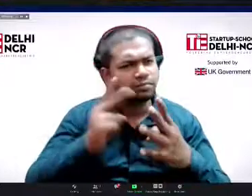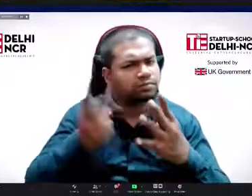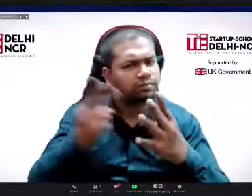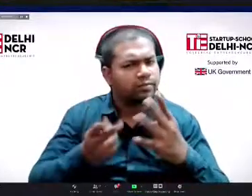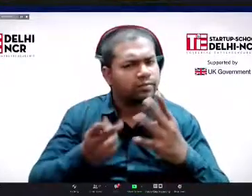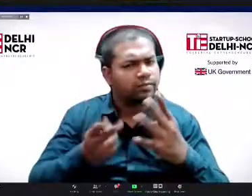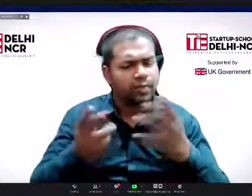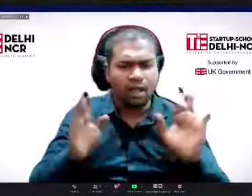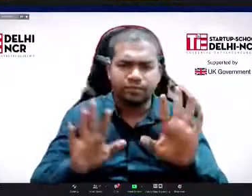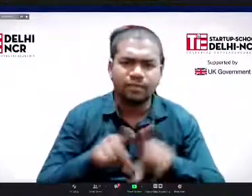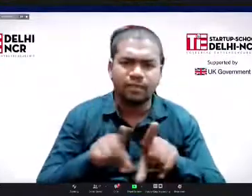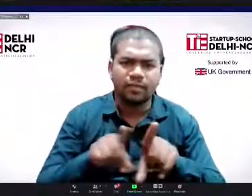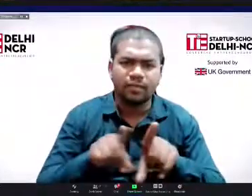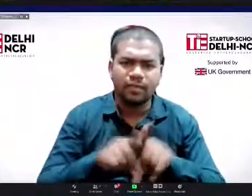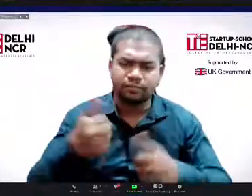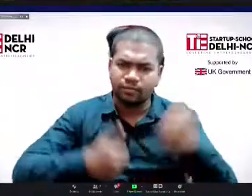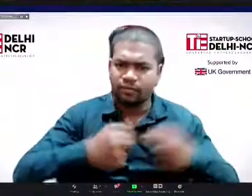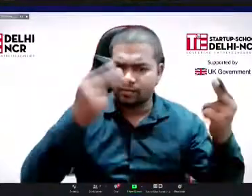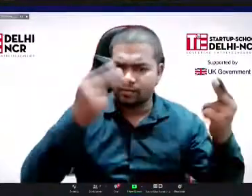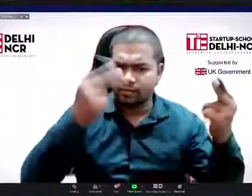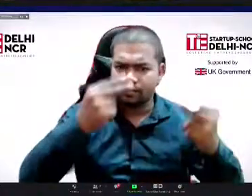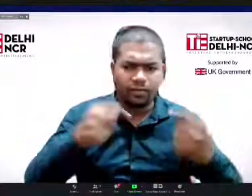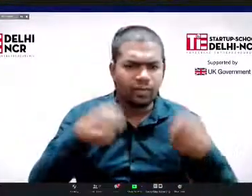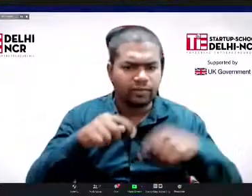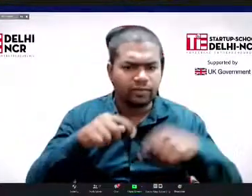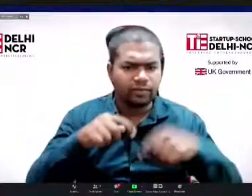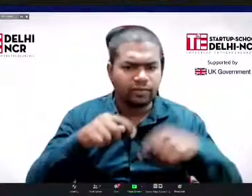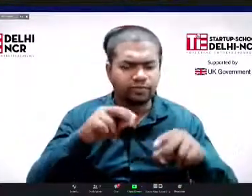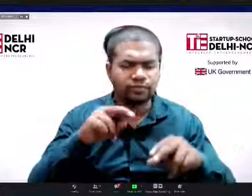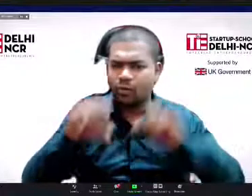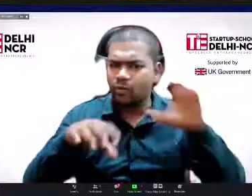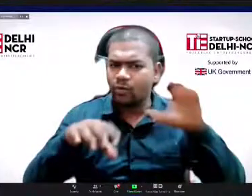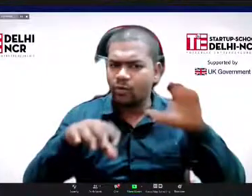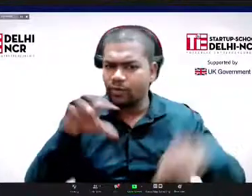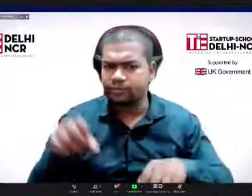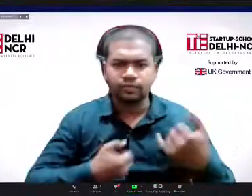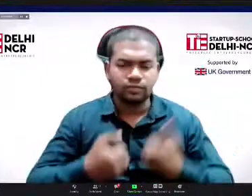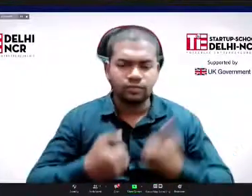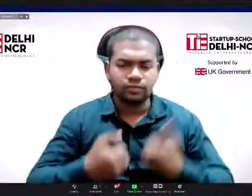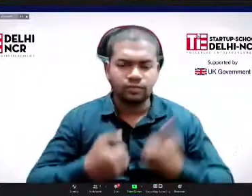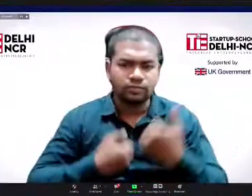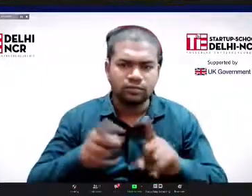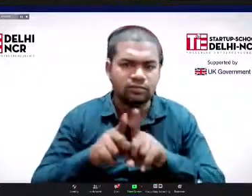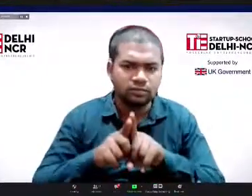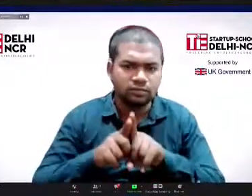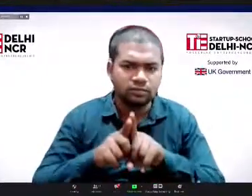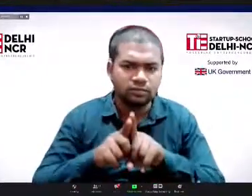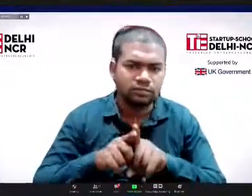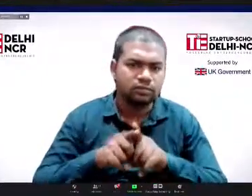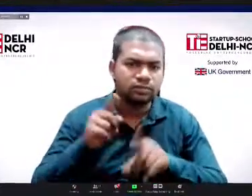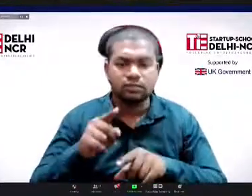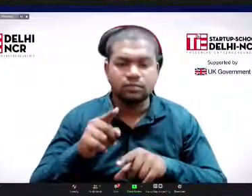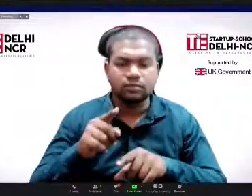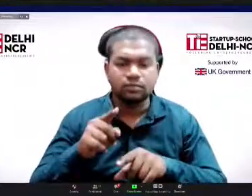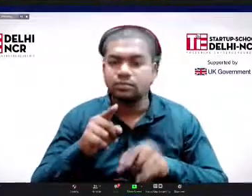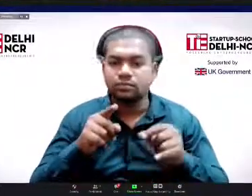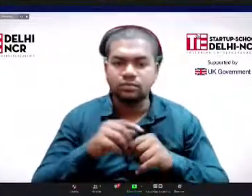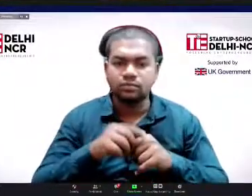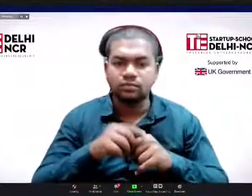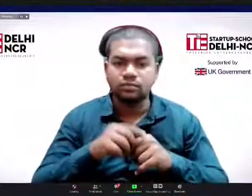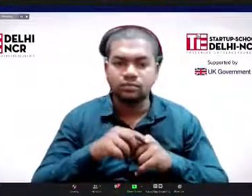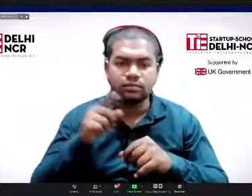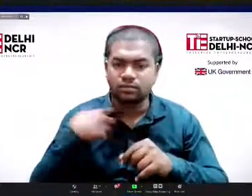as designers is to try to find some interesting common grounds. And that is where, Sonia, in